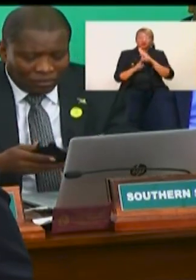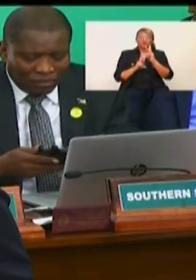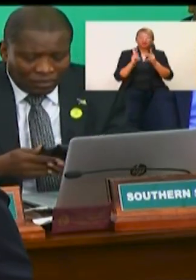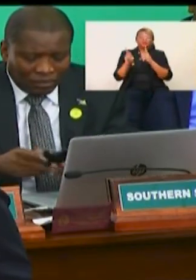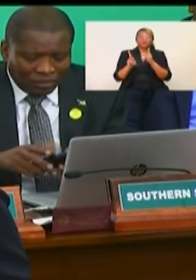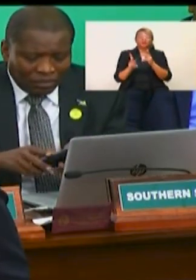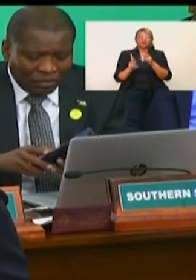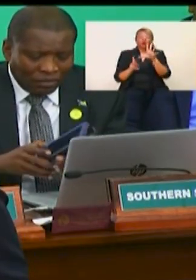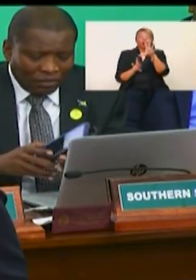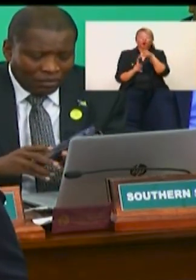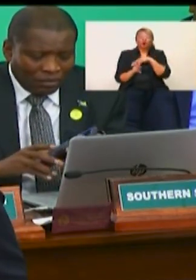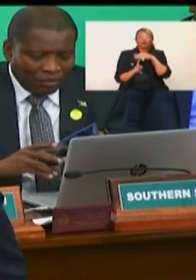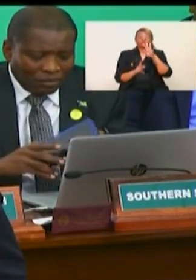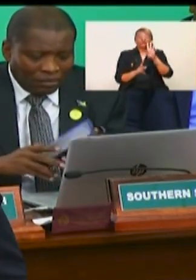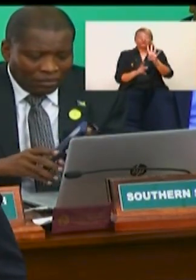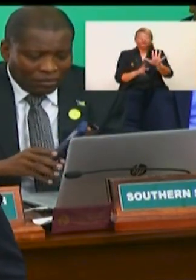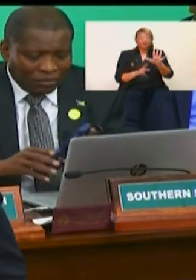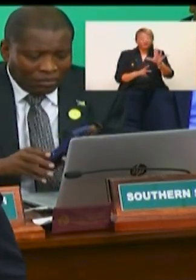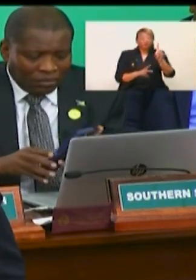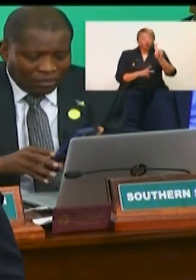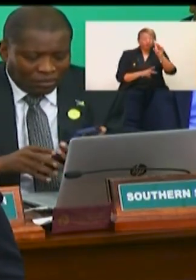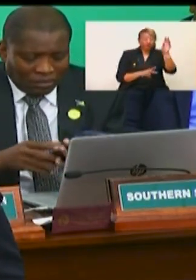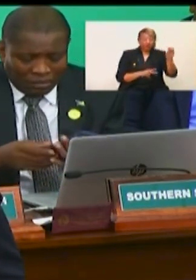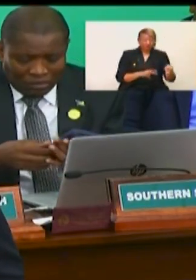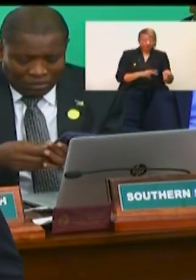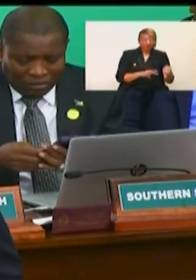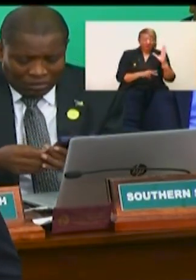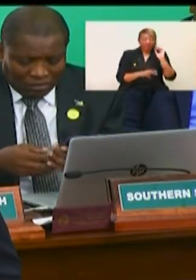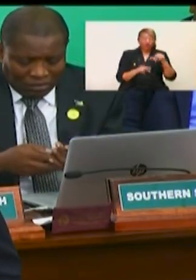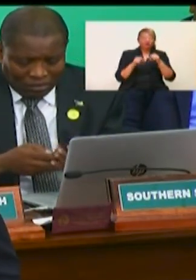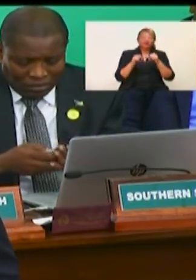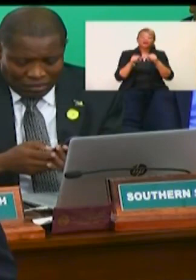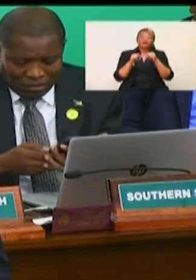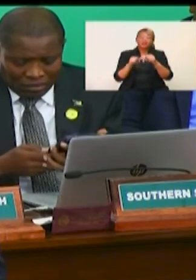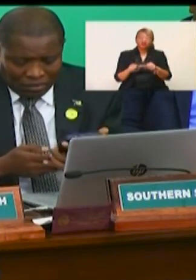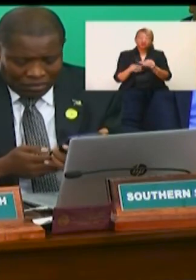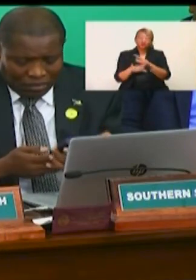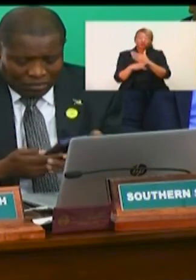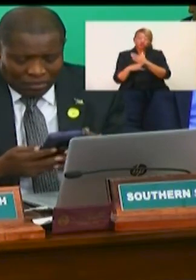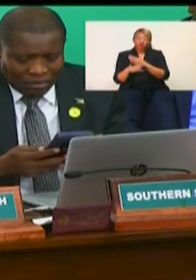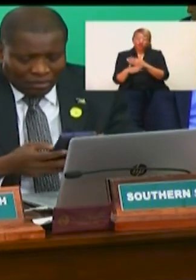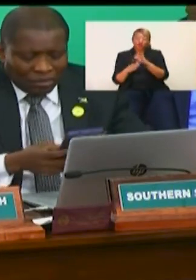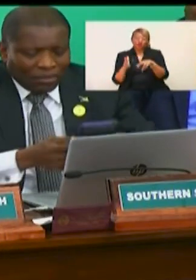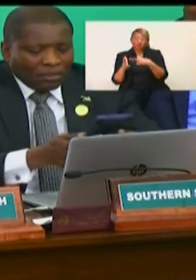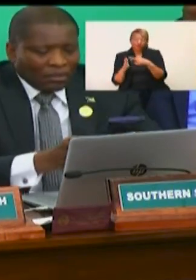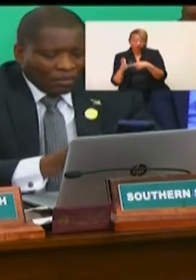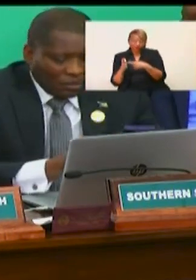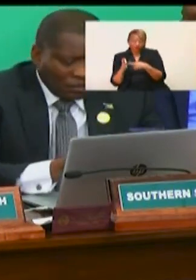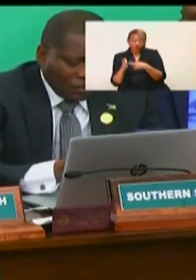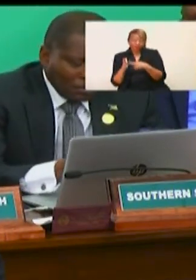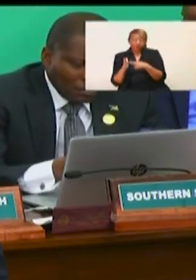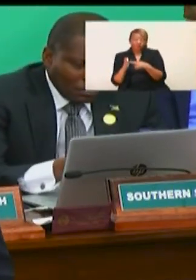people owns 51% and will continue to share in the revenue.